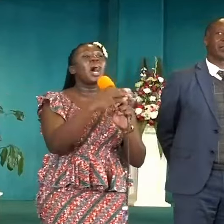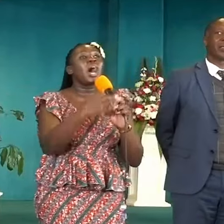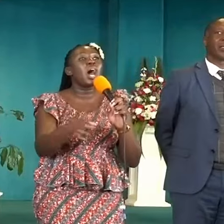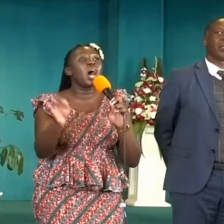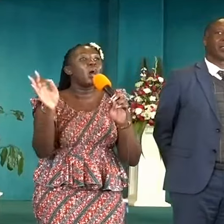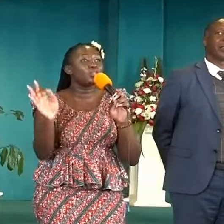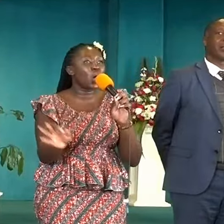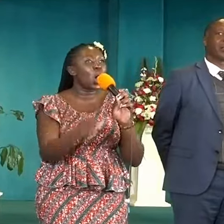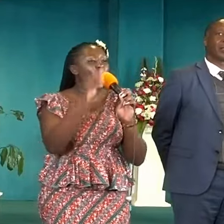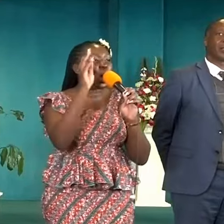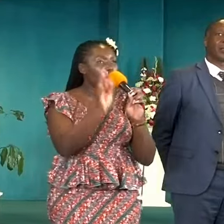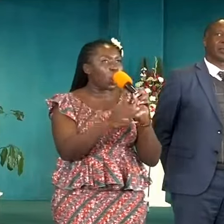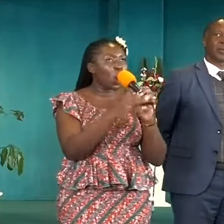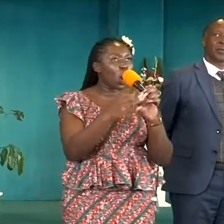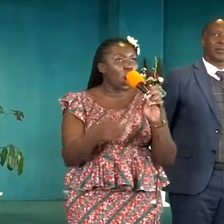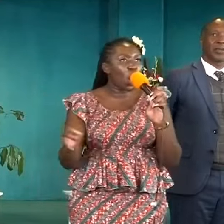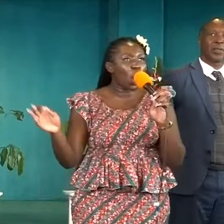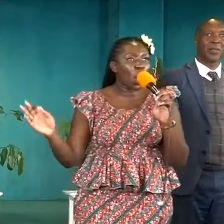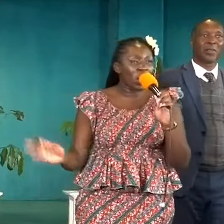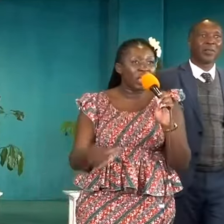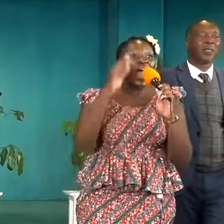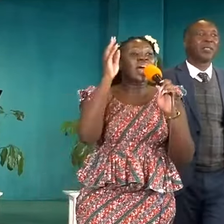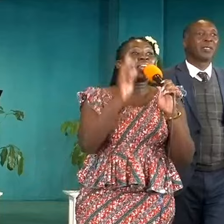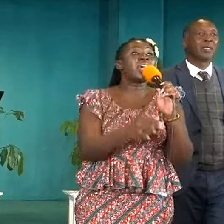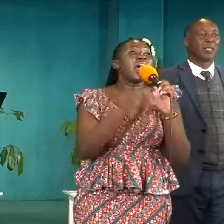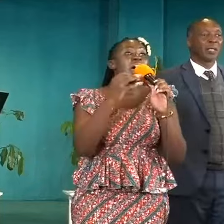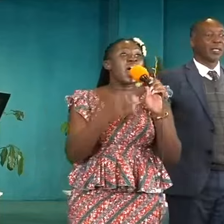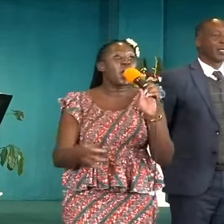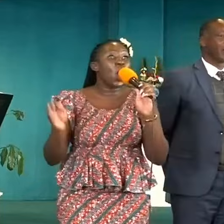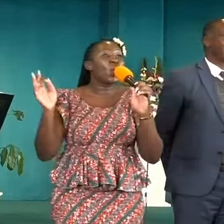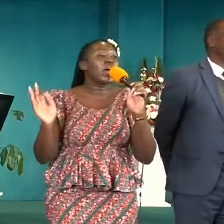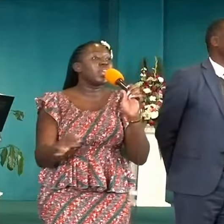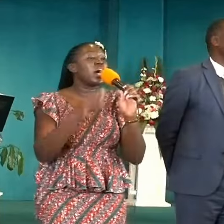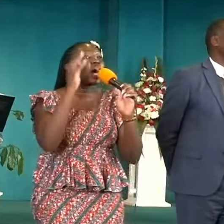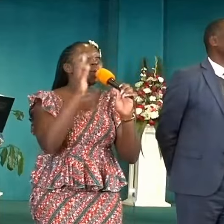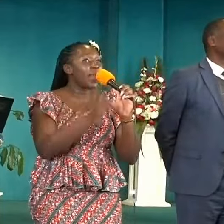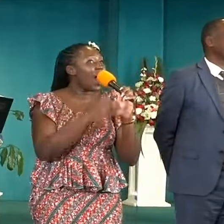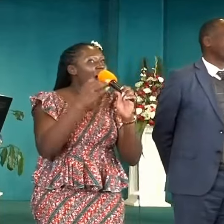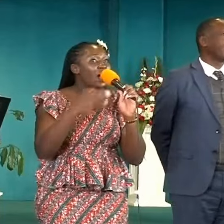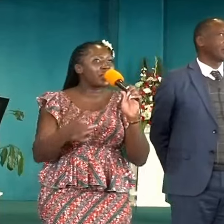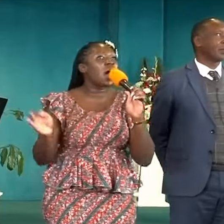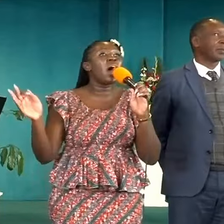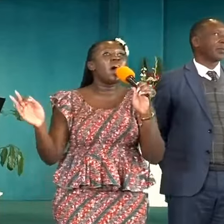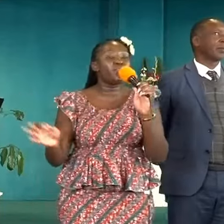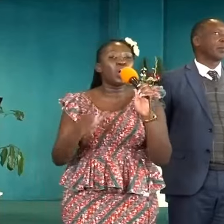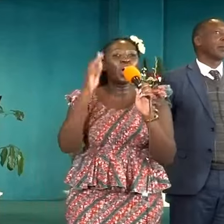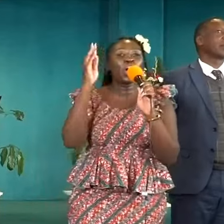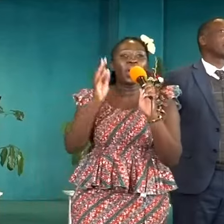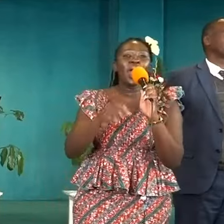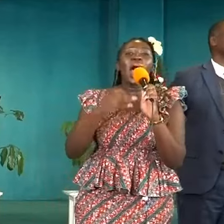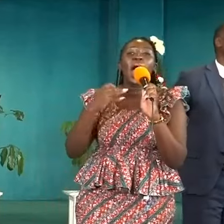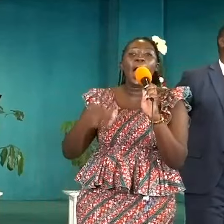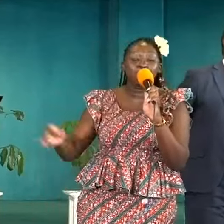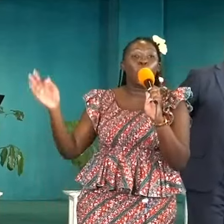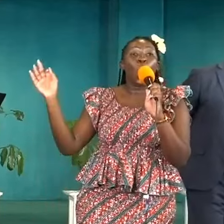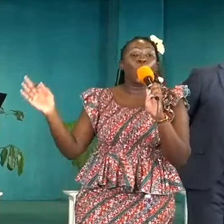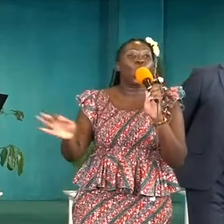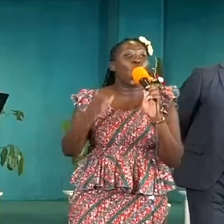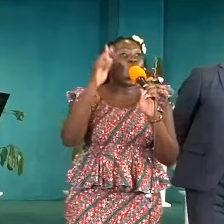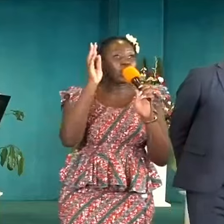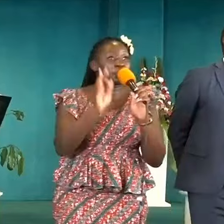Calvary's mount outpoured, there where the blood of the